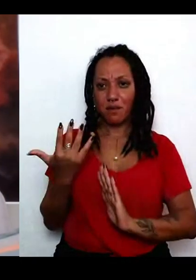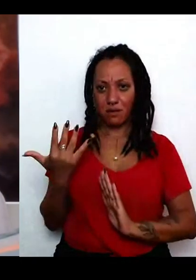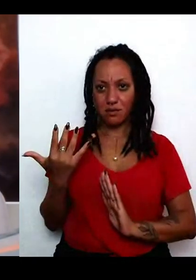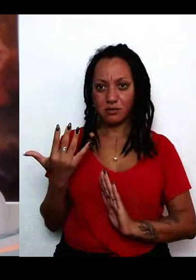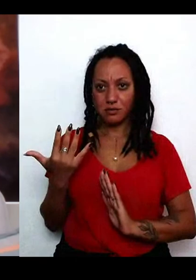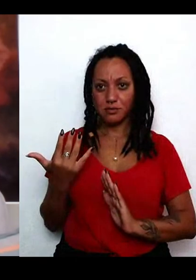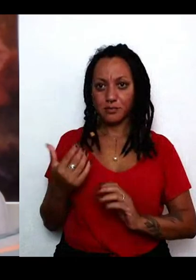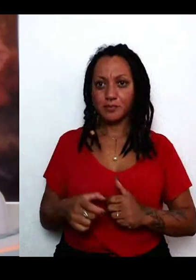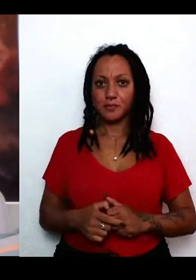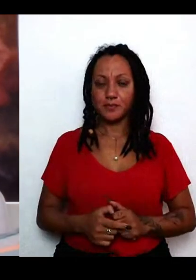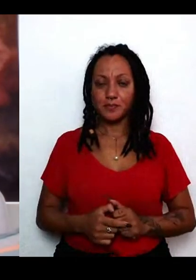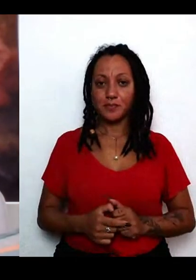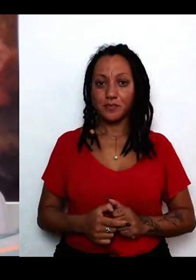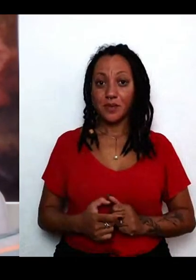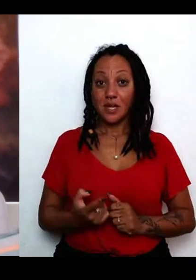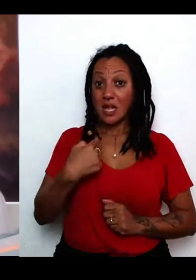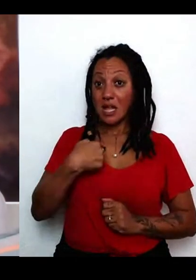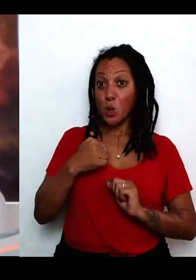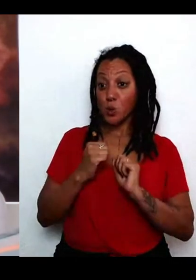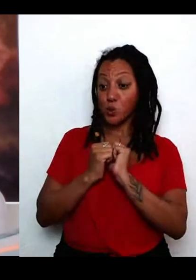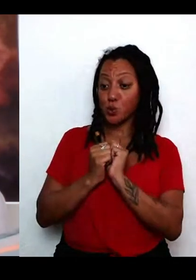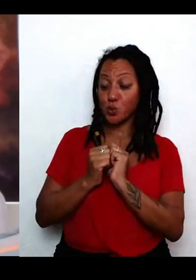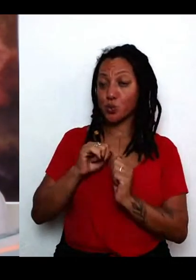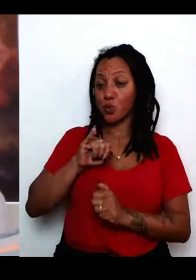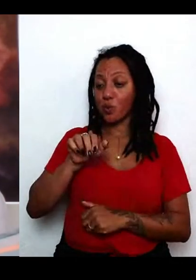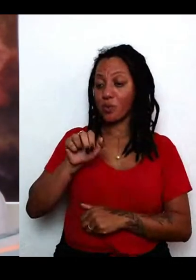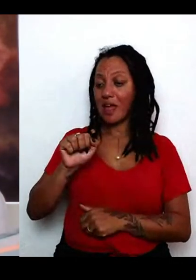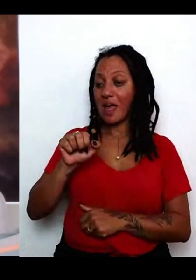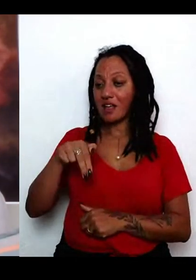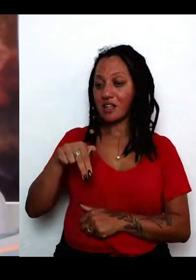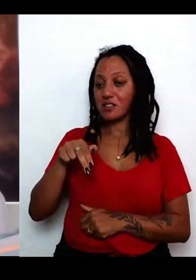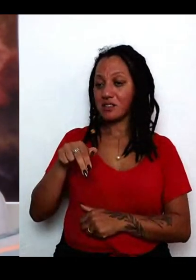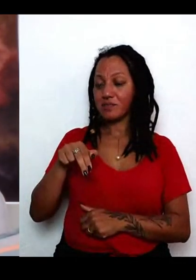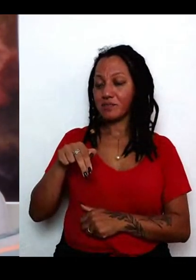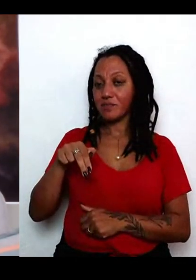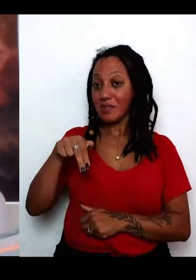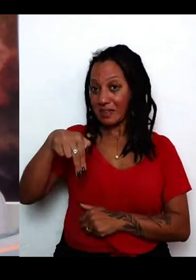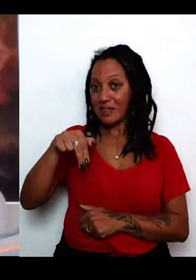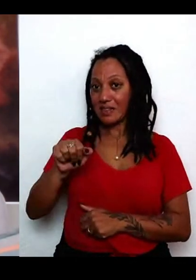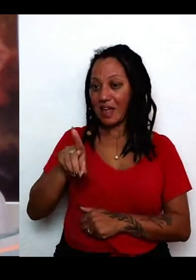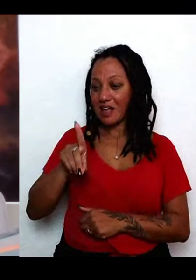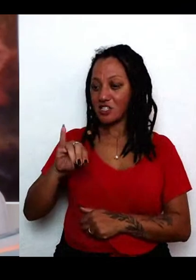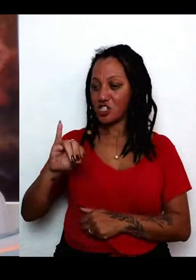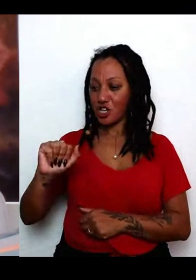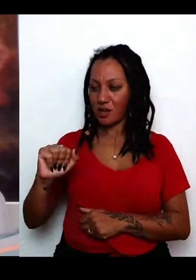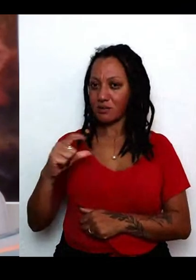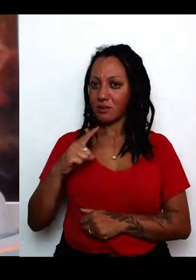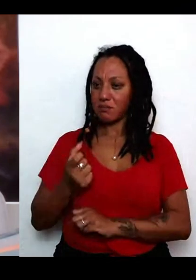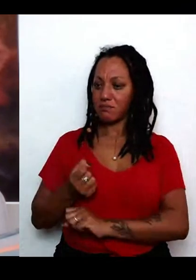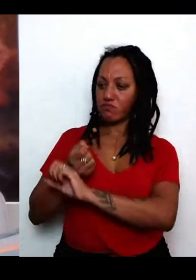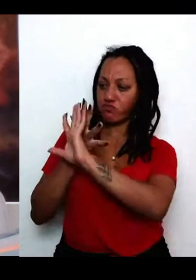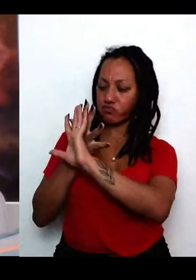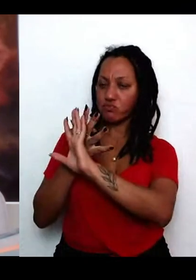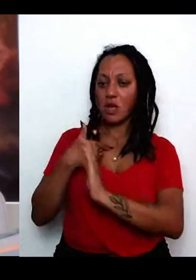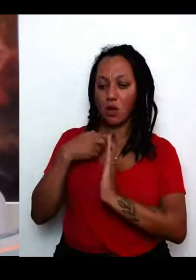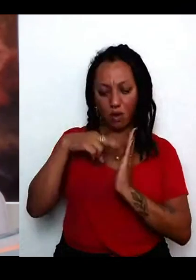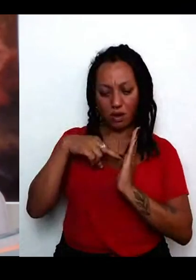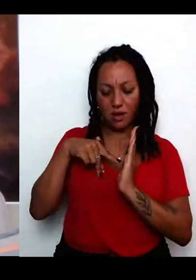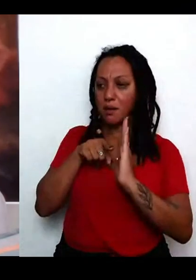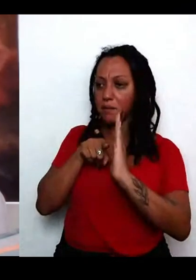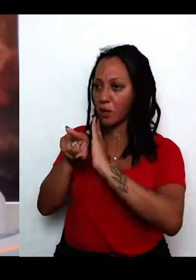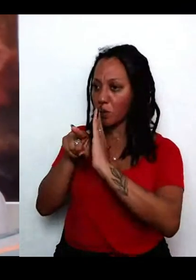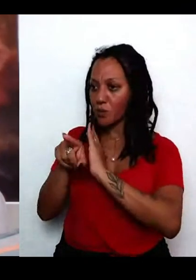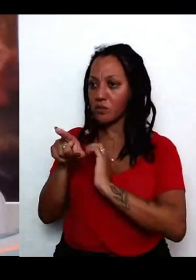where I read the questions and she responded to them and we are going to open